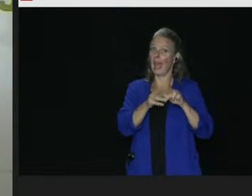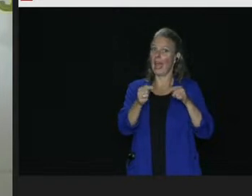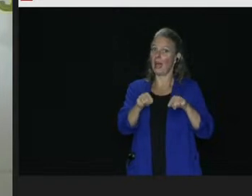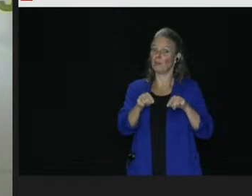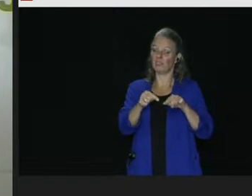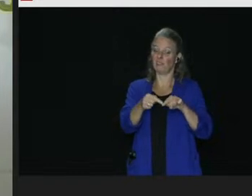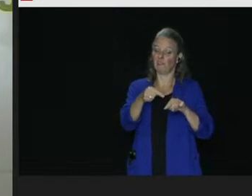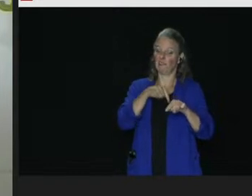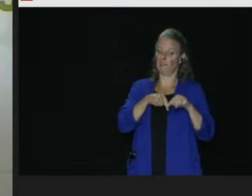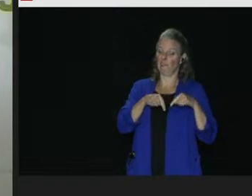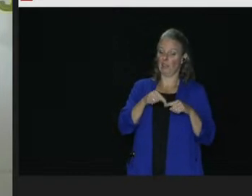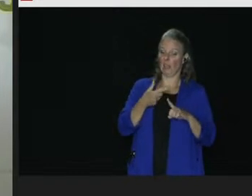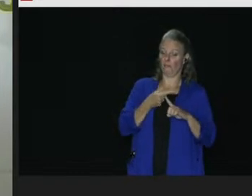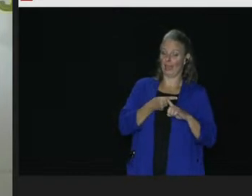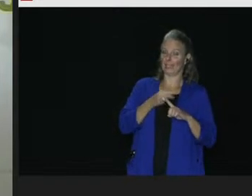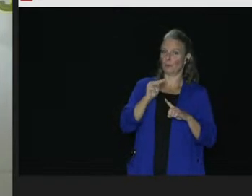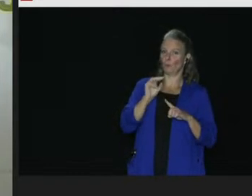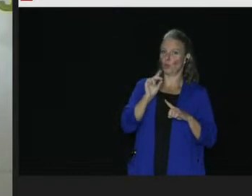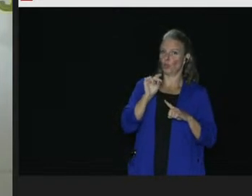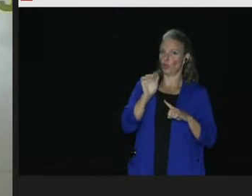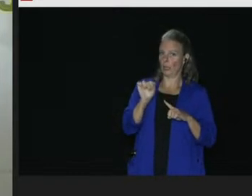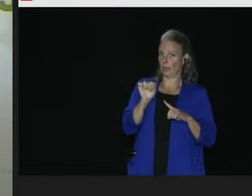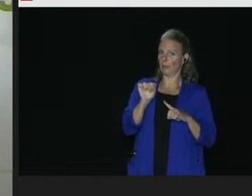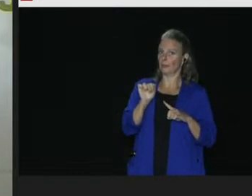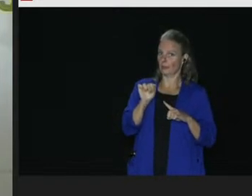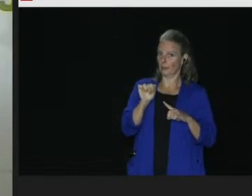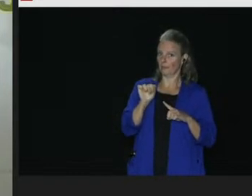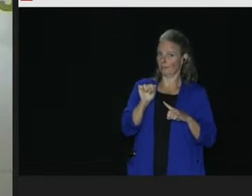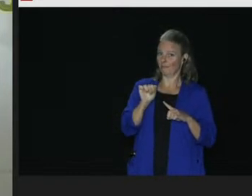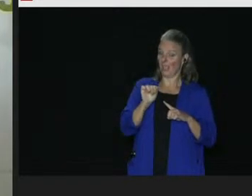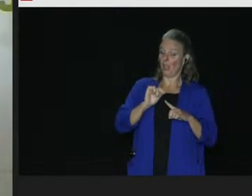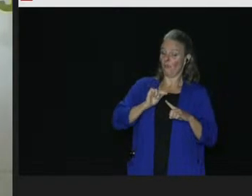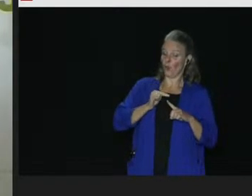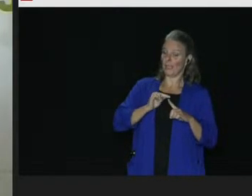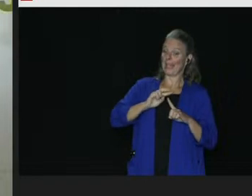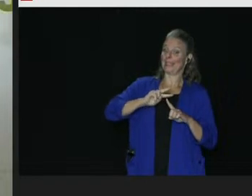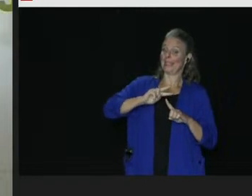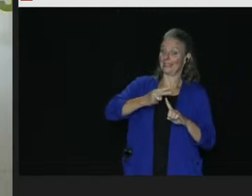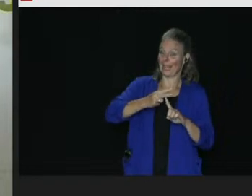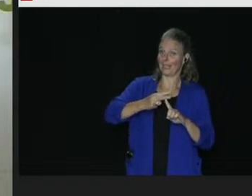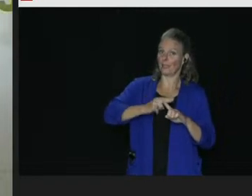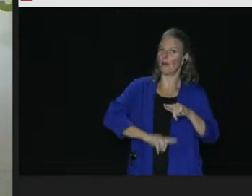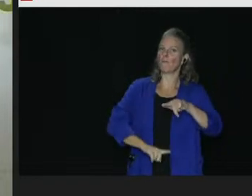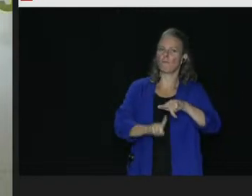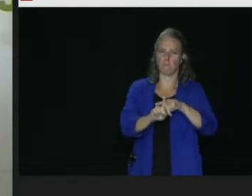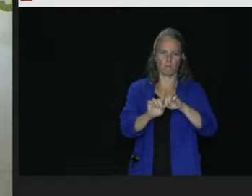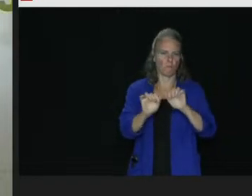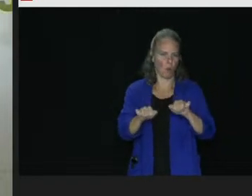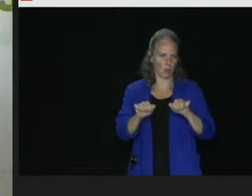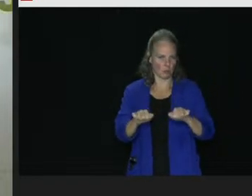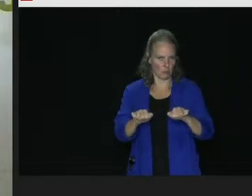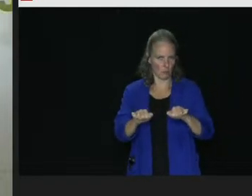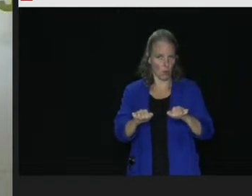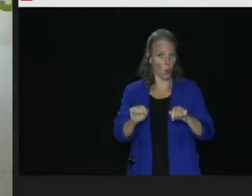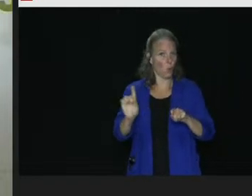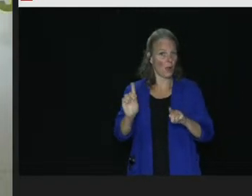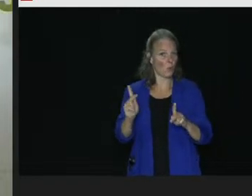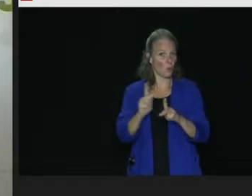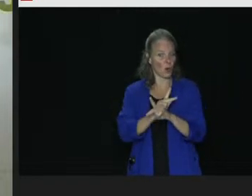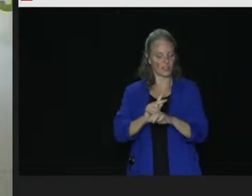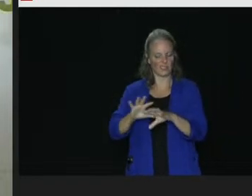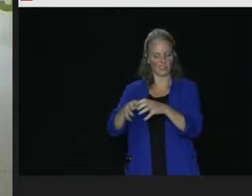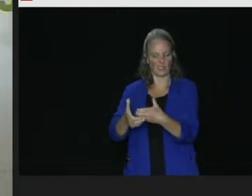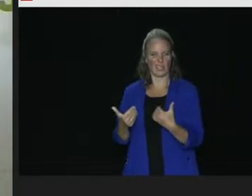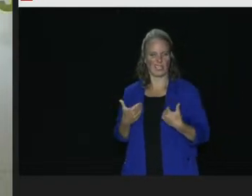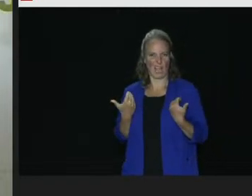the Moderna vaccine, especially after the second dose in younger individuals and especially in